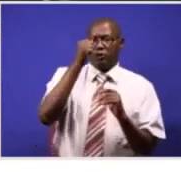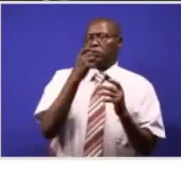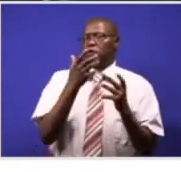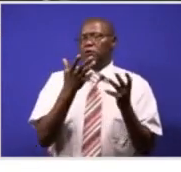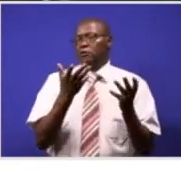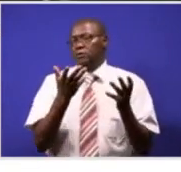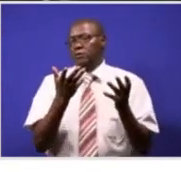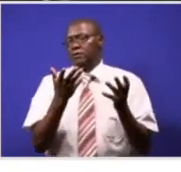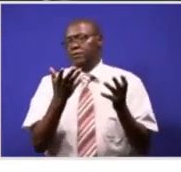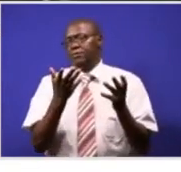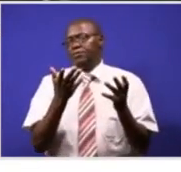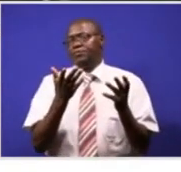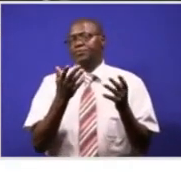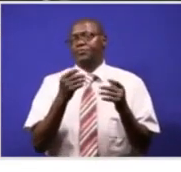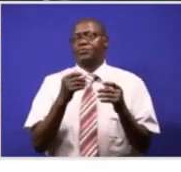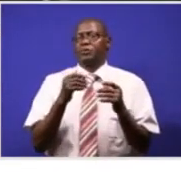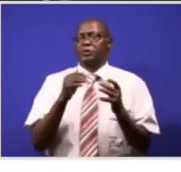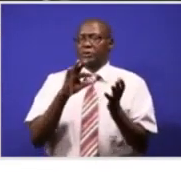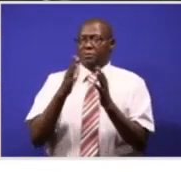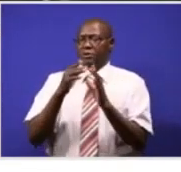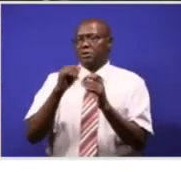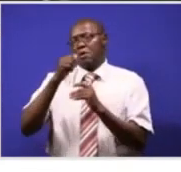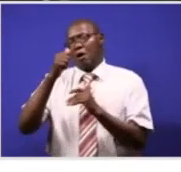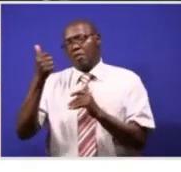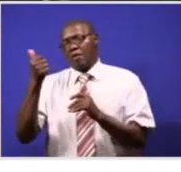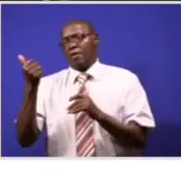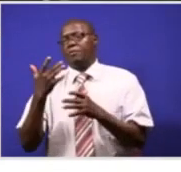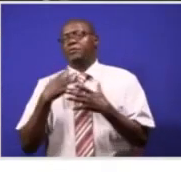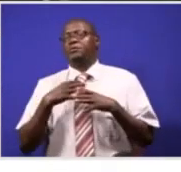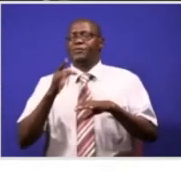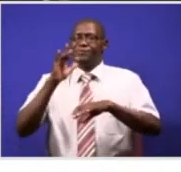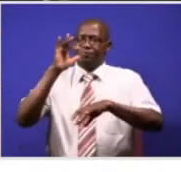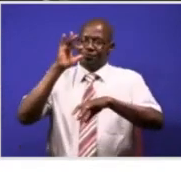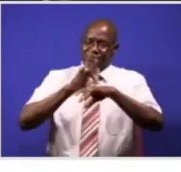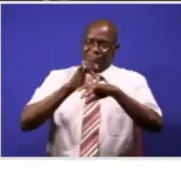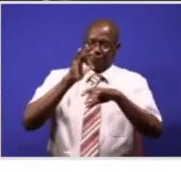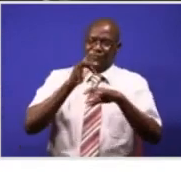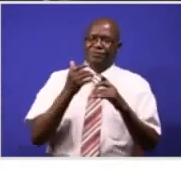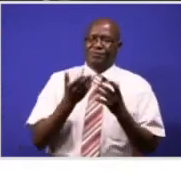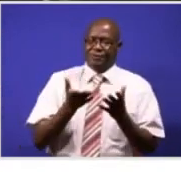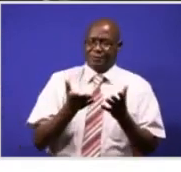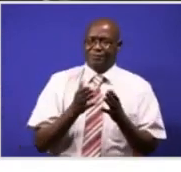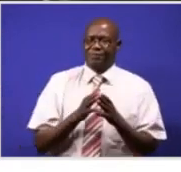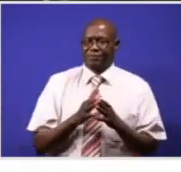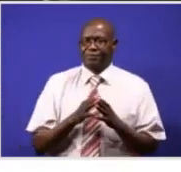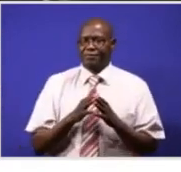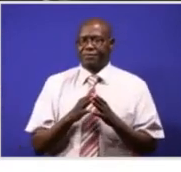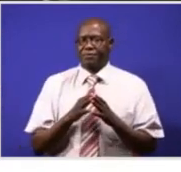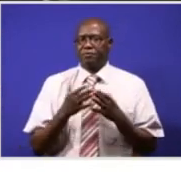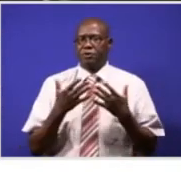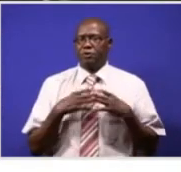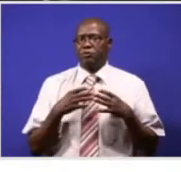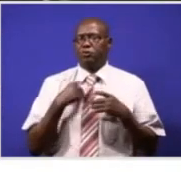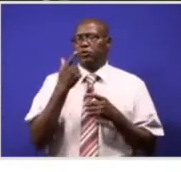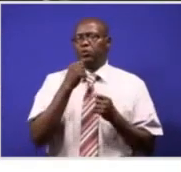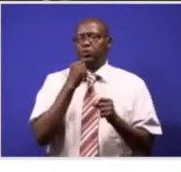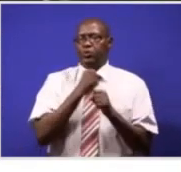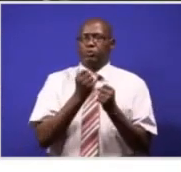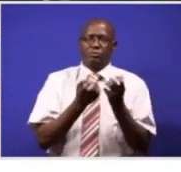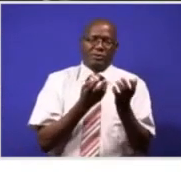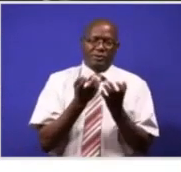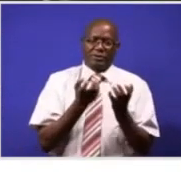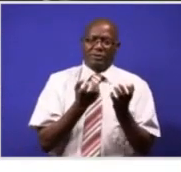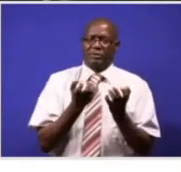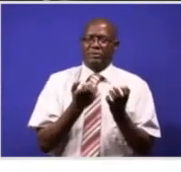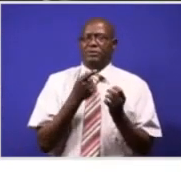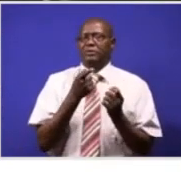we are seeing it, but people do get affected. Think of probably people who are doing business,